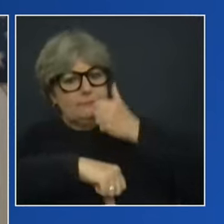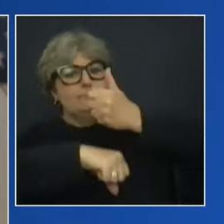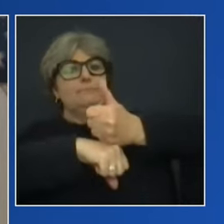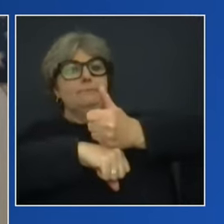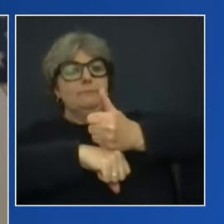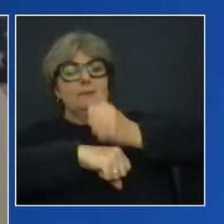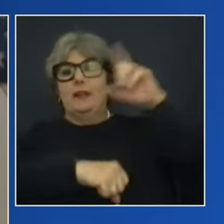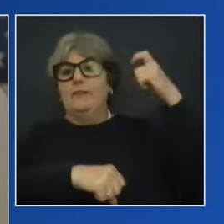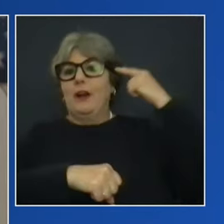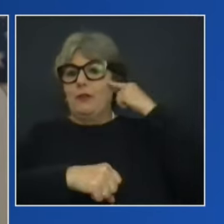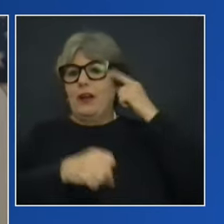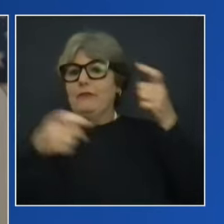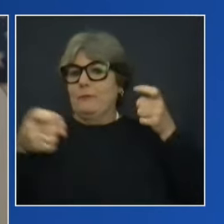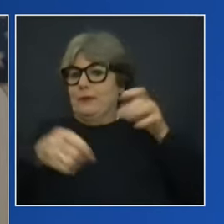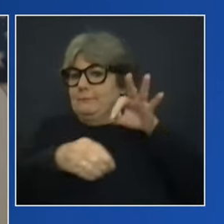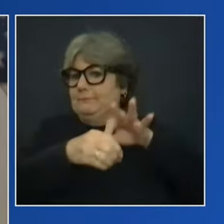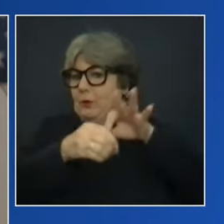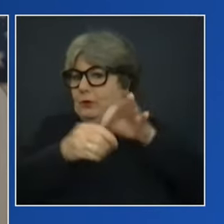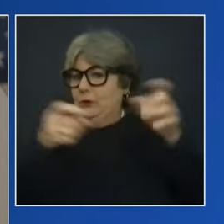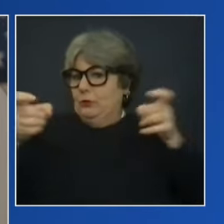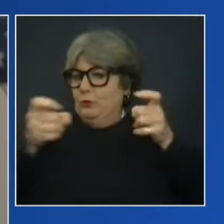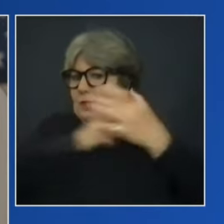democracy.